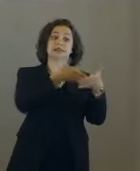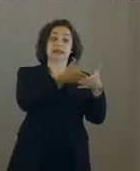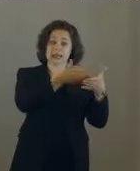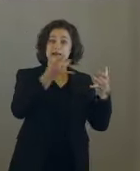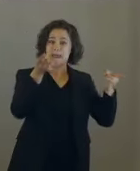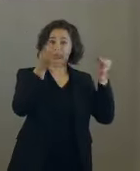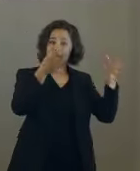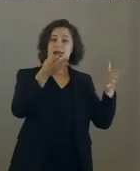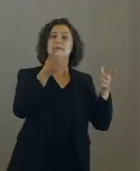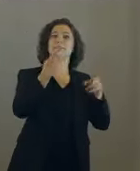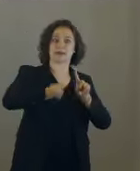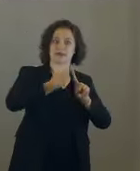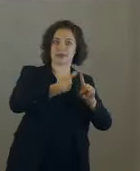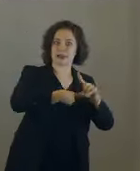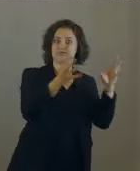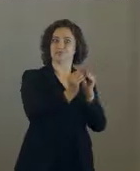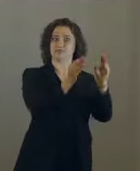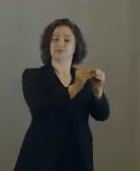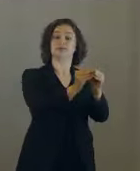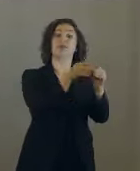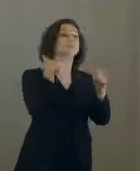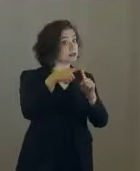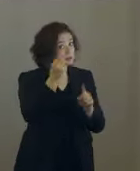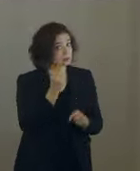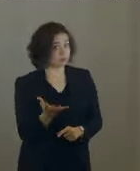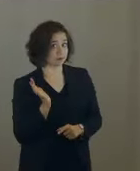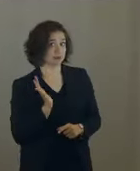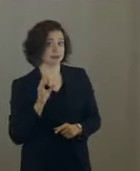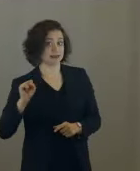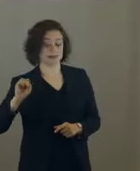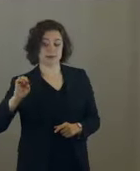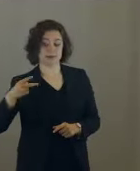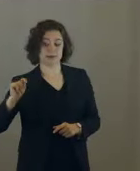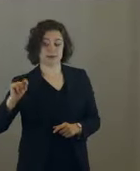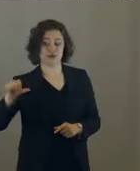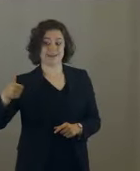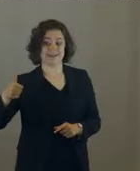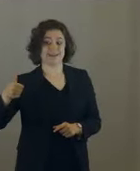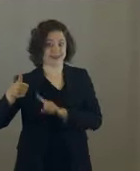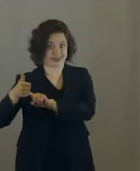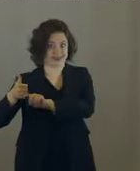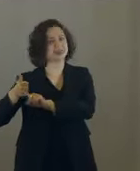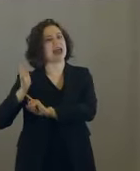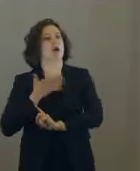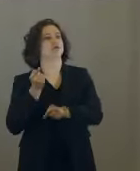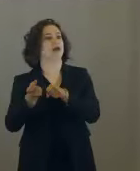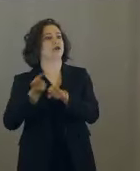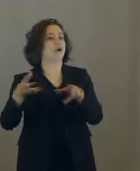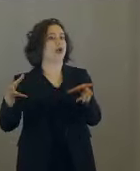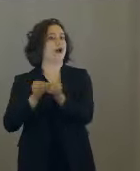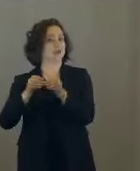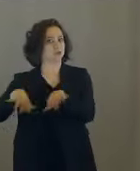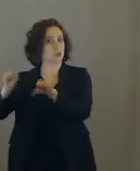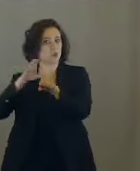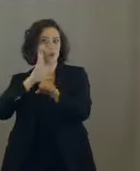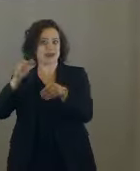seminars. Remind you that we're having our annual conference on that hate conference on September 10th right here at the Kellogg Center.